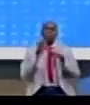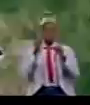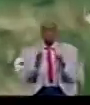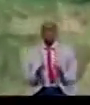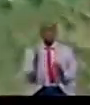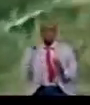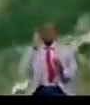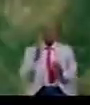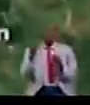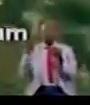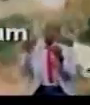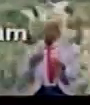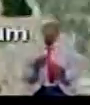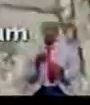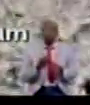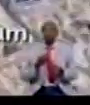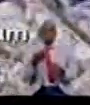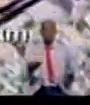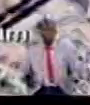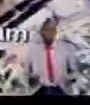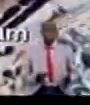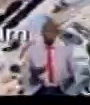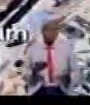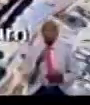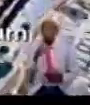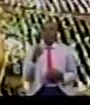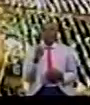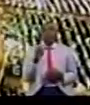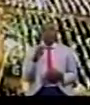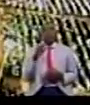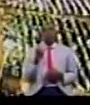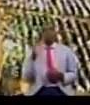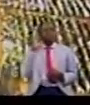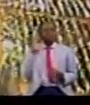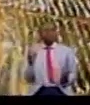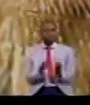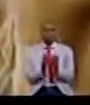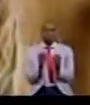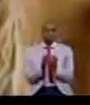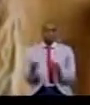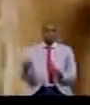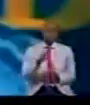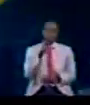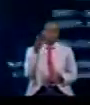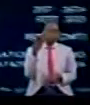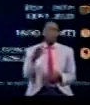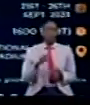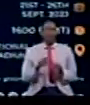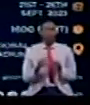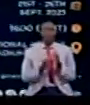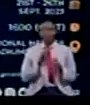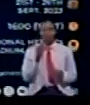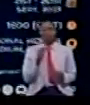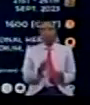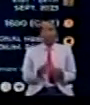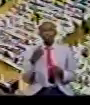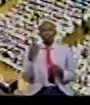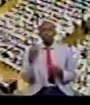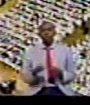things. I'm telling you, God is a loving God. He really loves this nation.